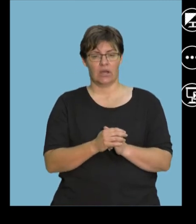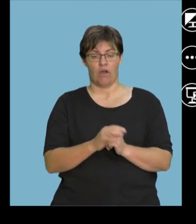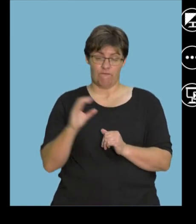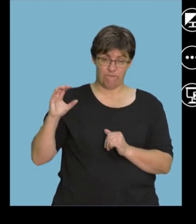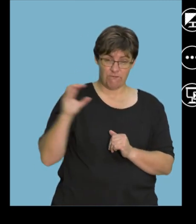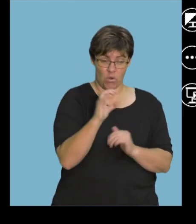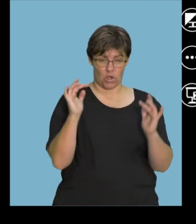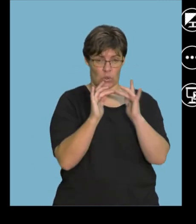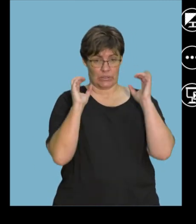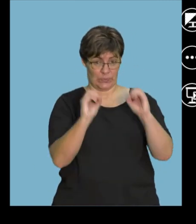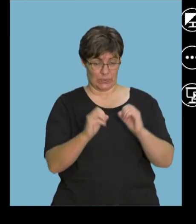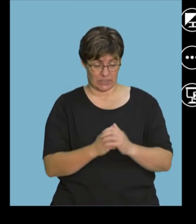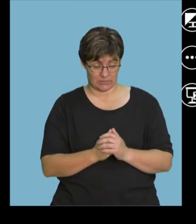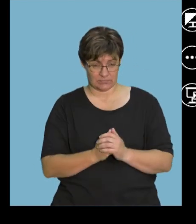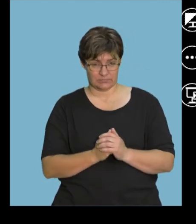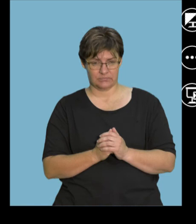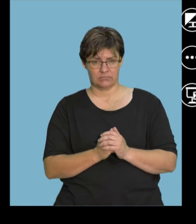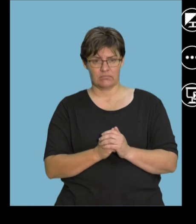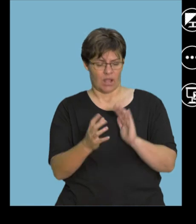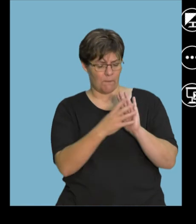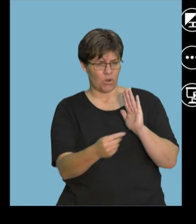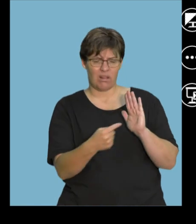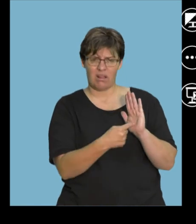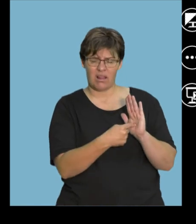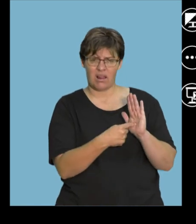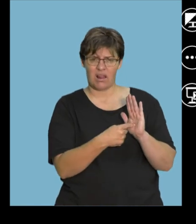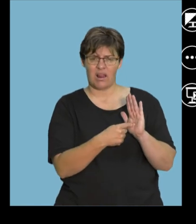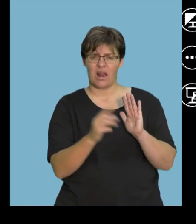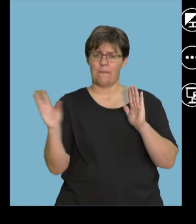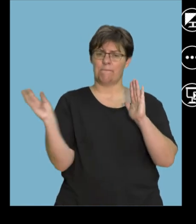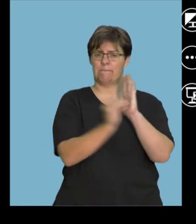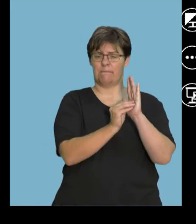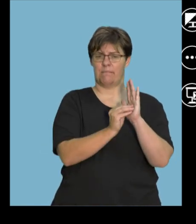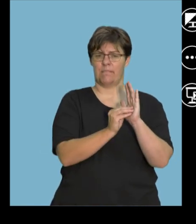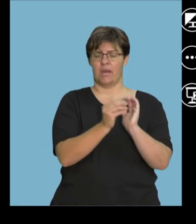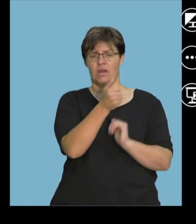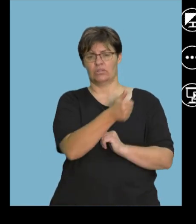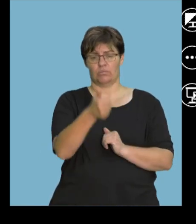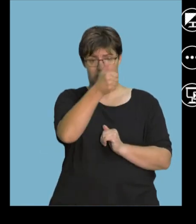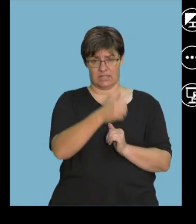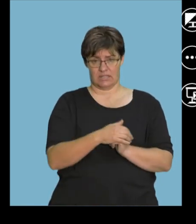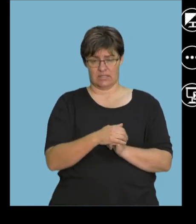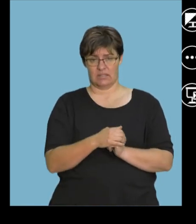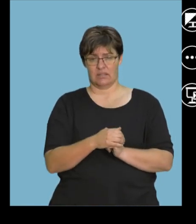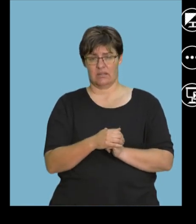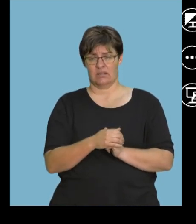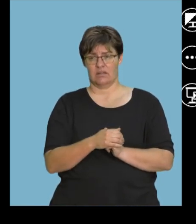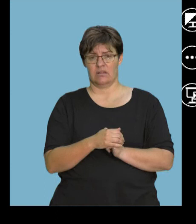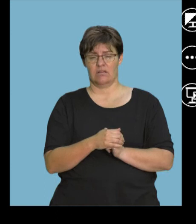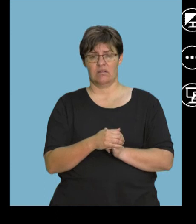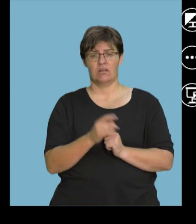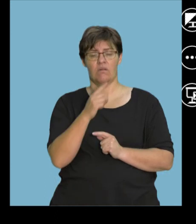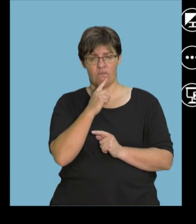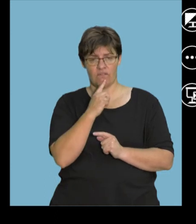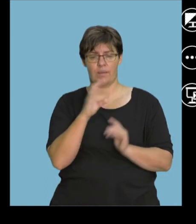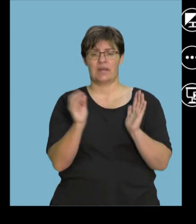of the non-contact forces, okay? Now, just like the model of the magnetic domains, we've spoken about